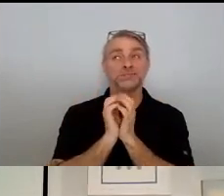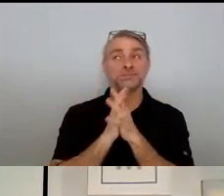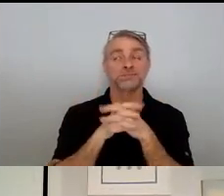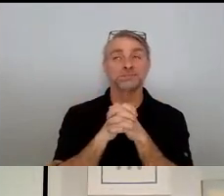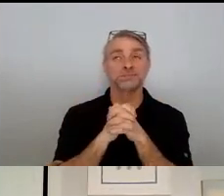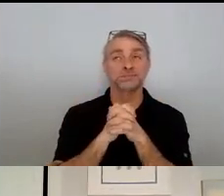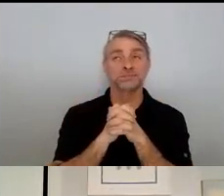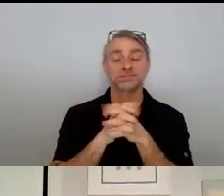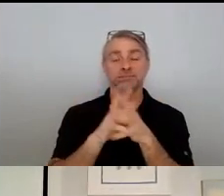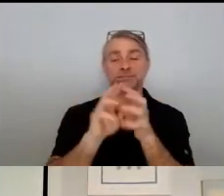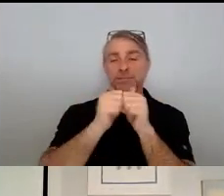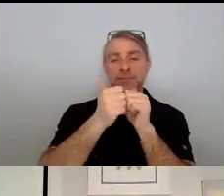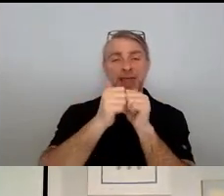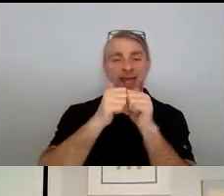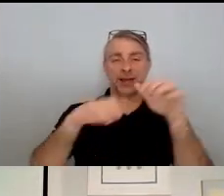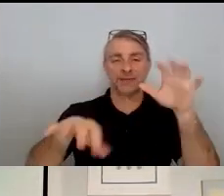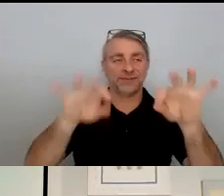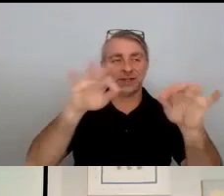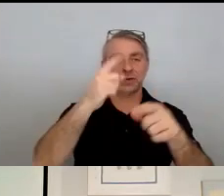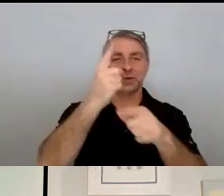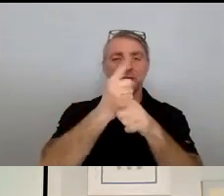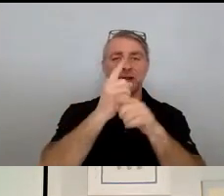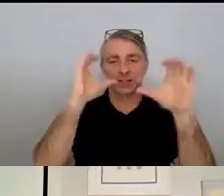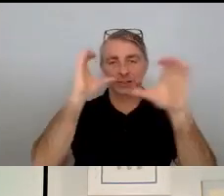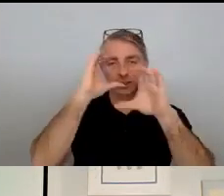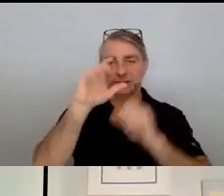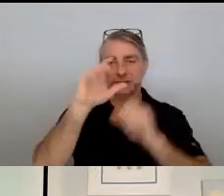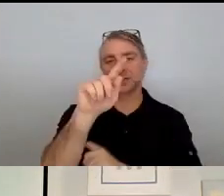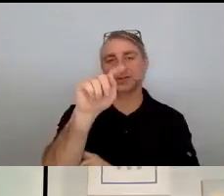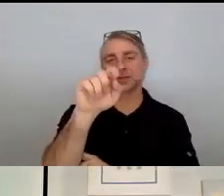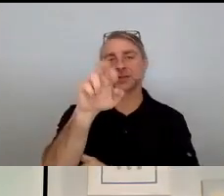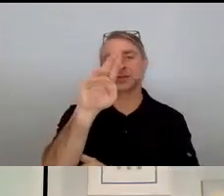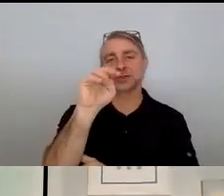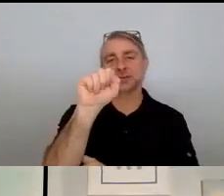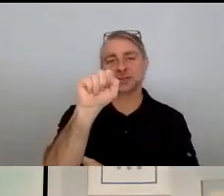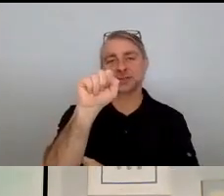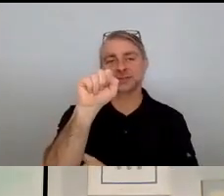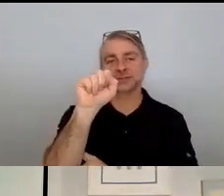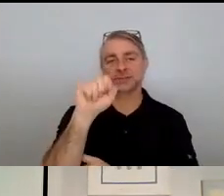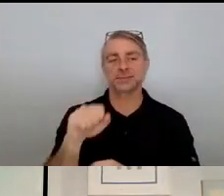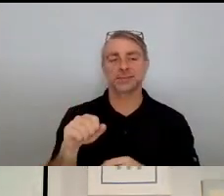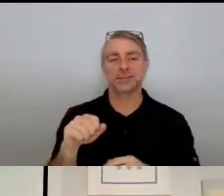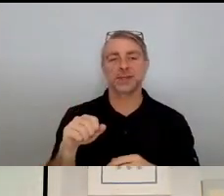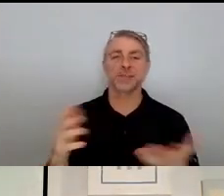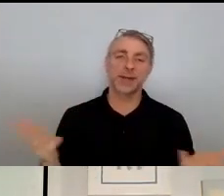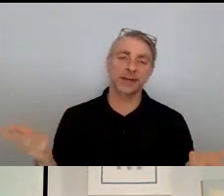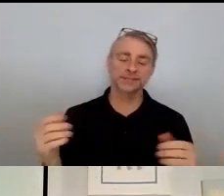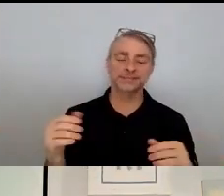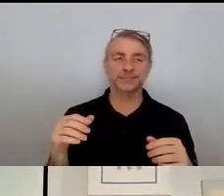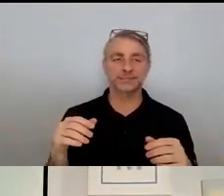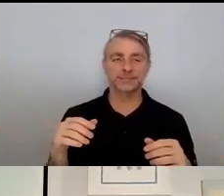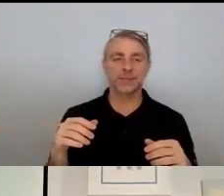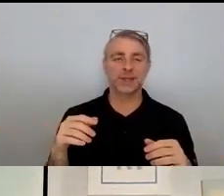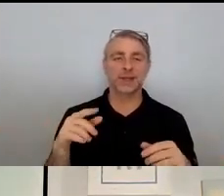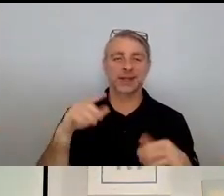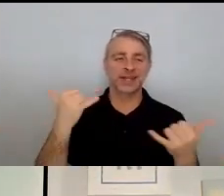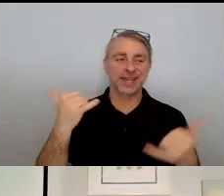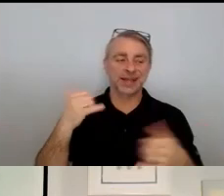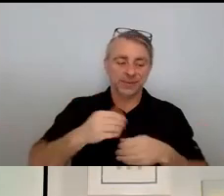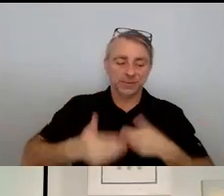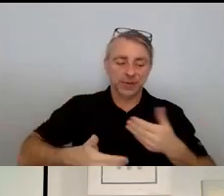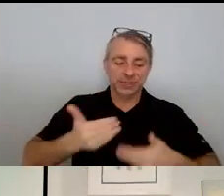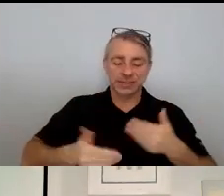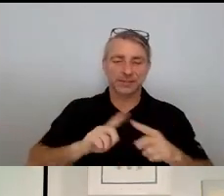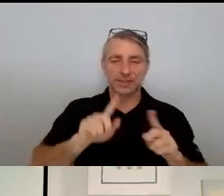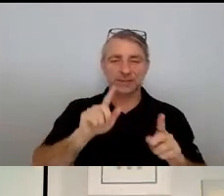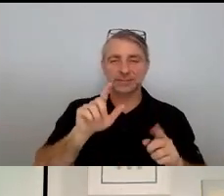get the right kinds of search terms for particular kinds of systematic reviews. But those are all, again, sort of in the works and not quite